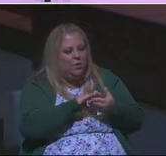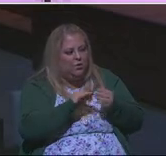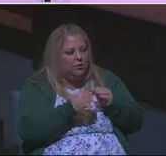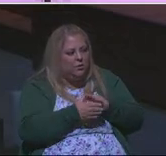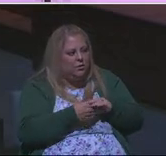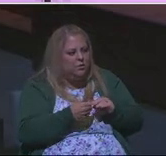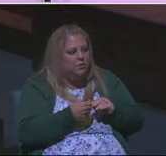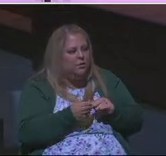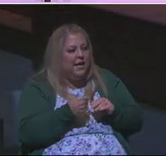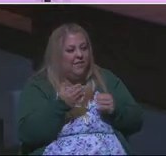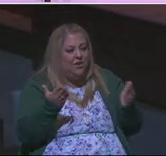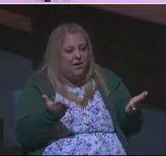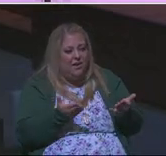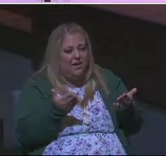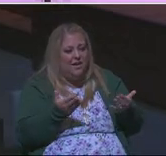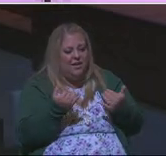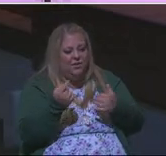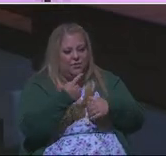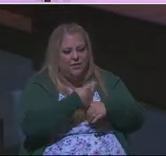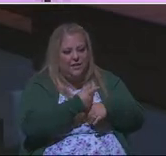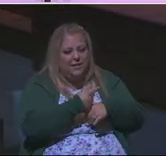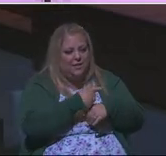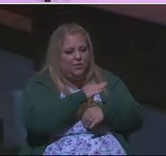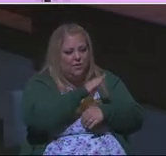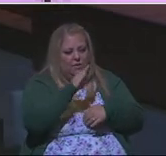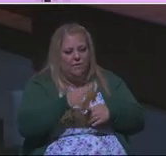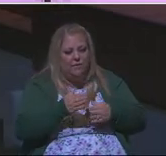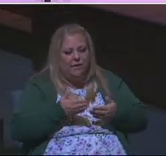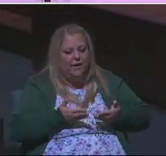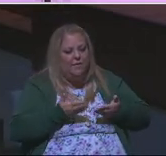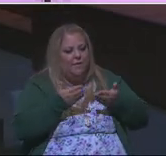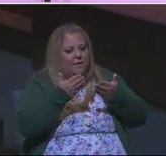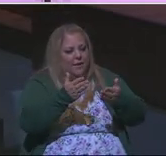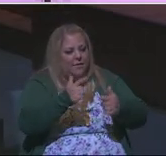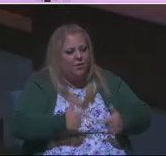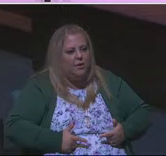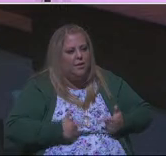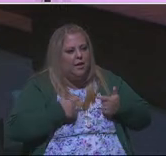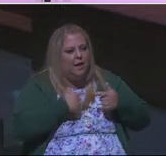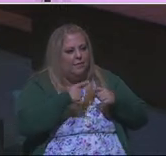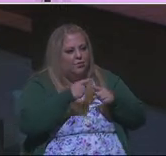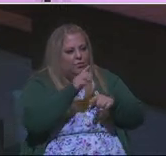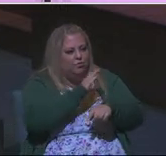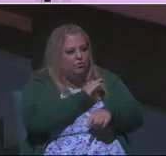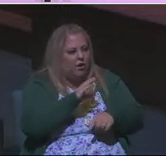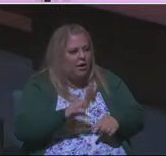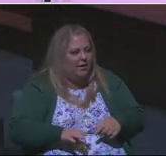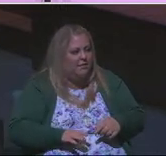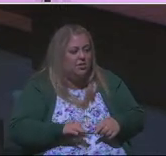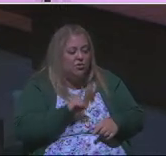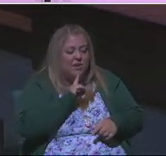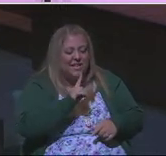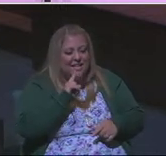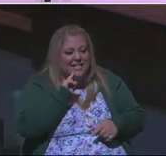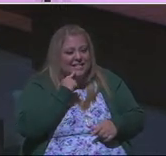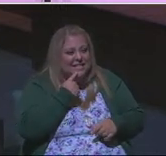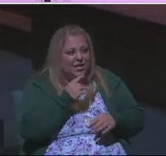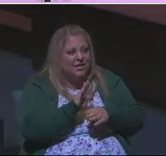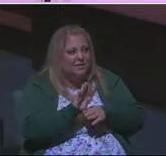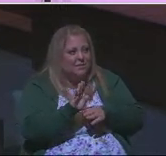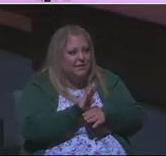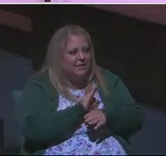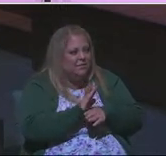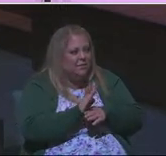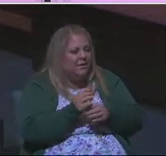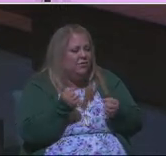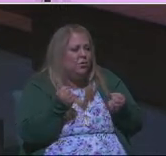here today and you've never given your life to Christ. And listen, this is serious business. We've got too many Christians